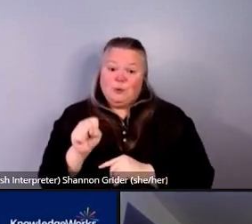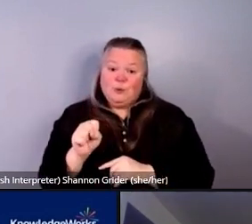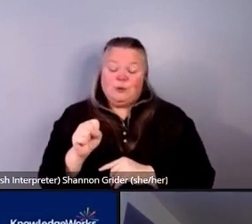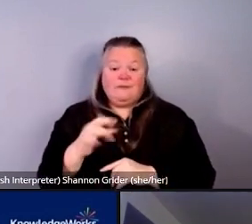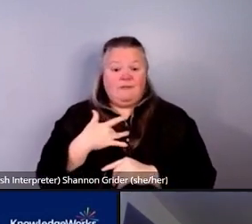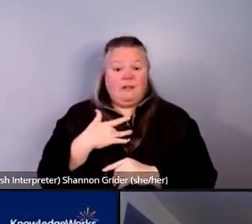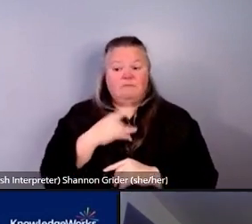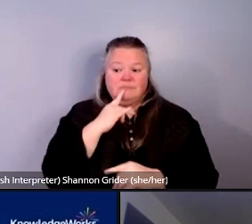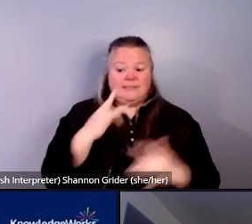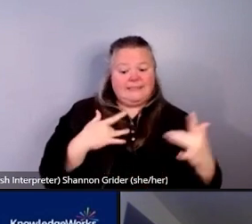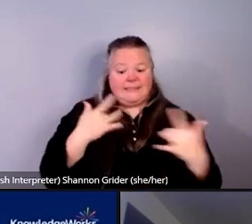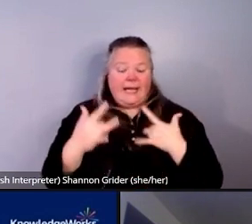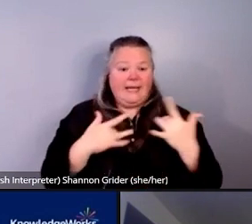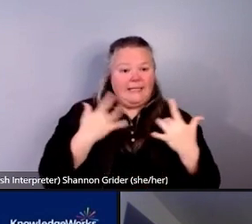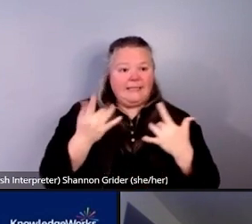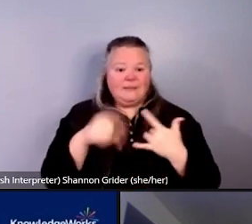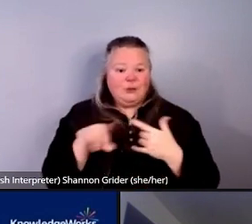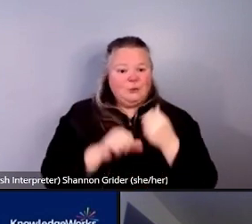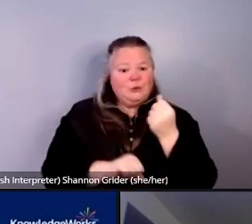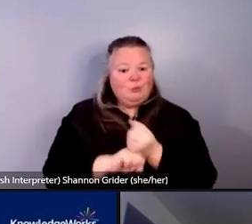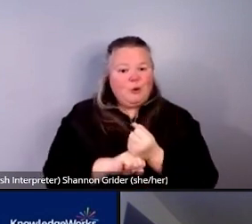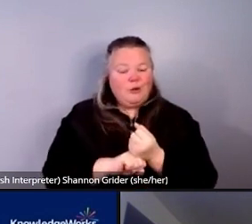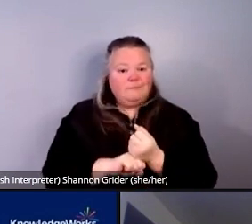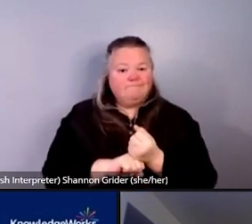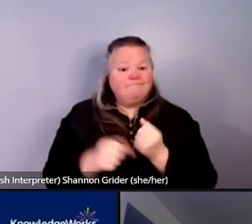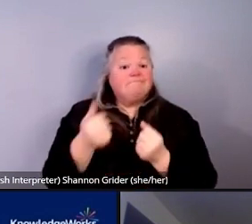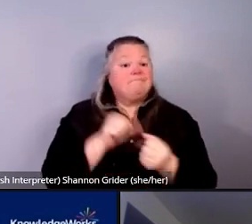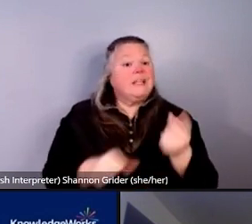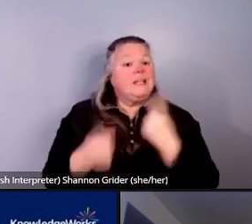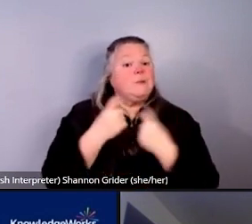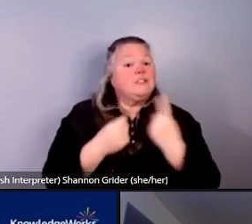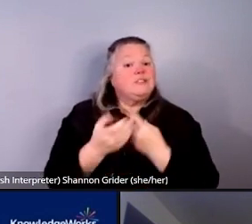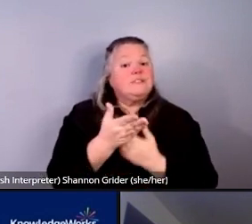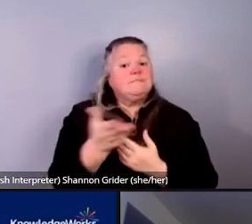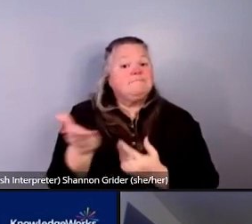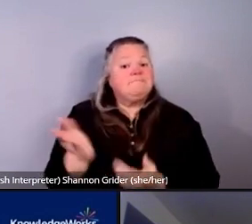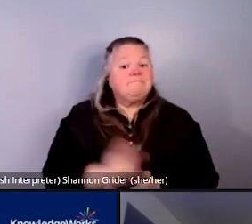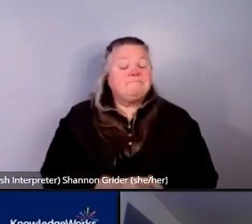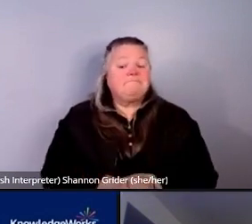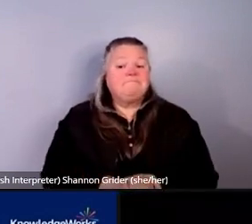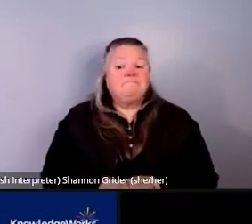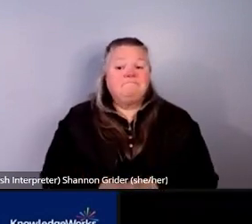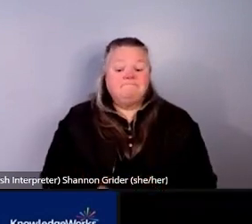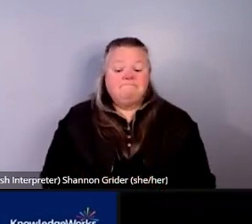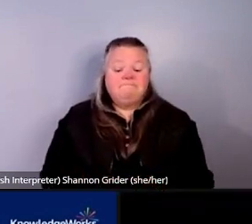and that you all support. Happy to answer any questions.